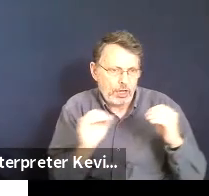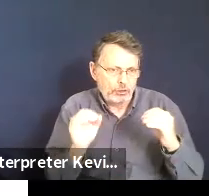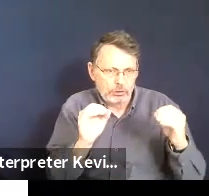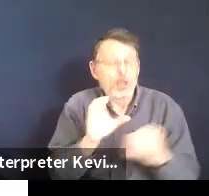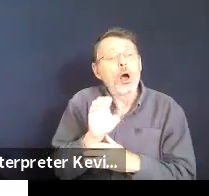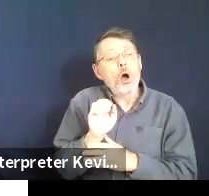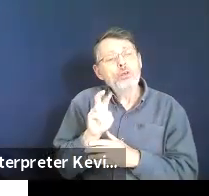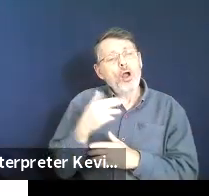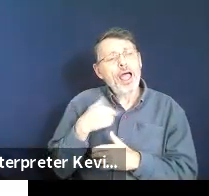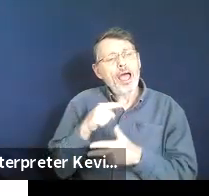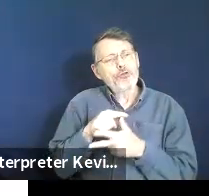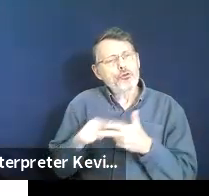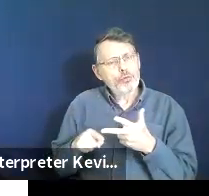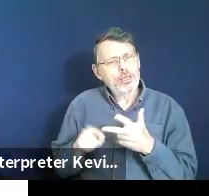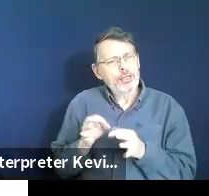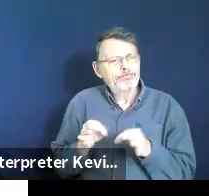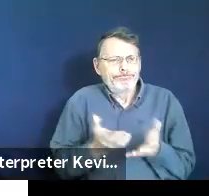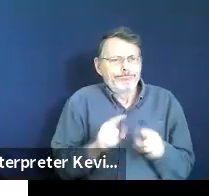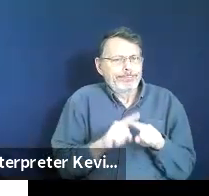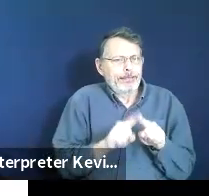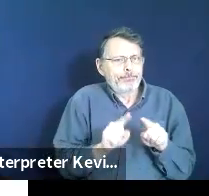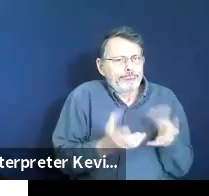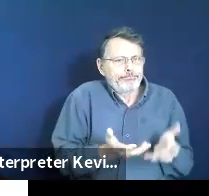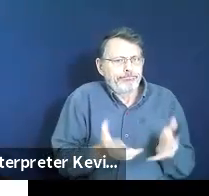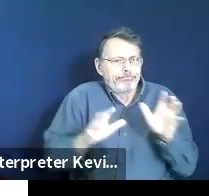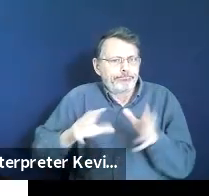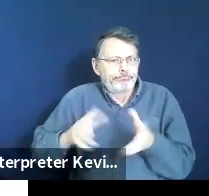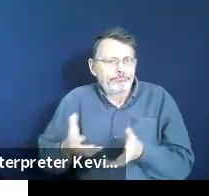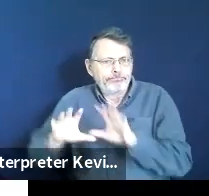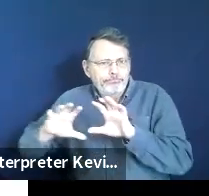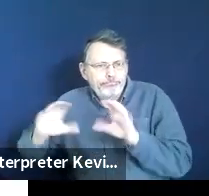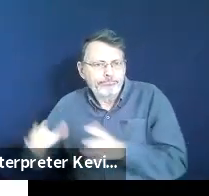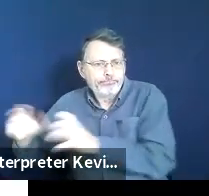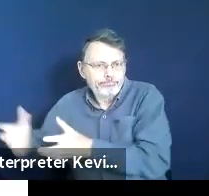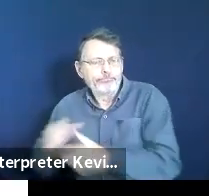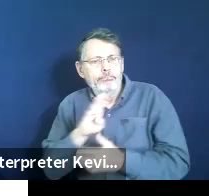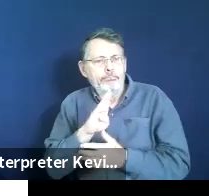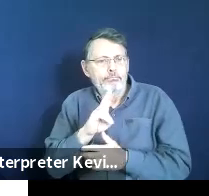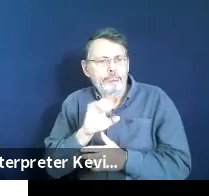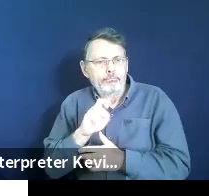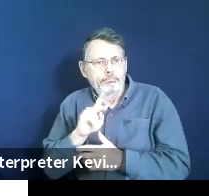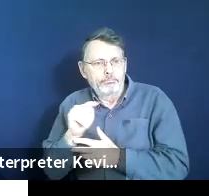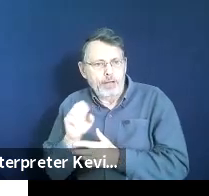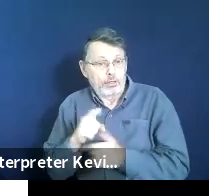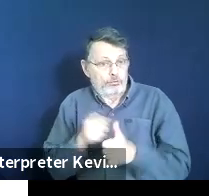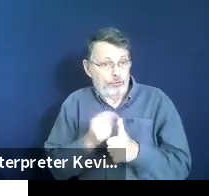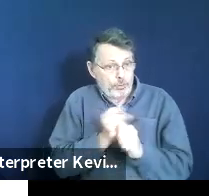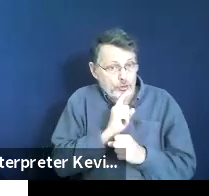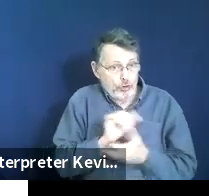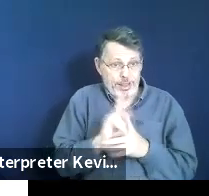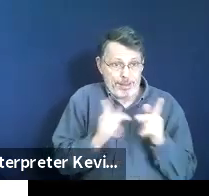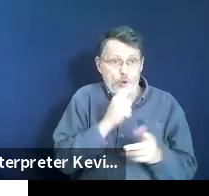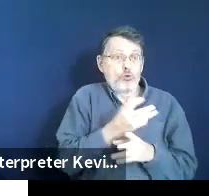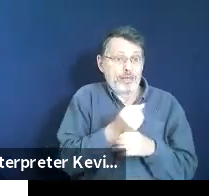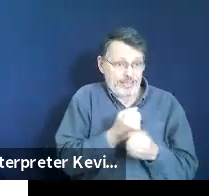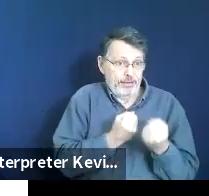OCR has three main buckets of work, as I will call them. First, ensuring that recipients of HHS